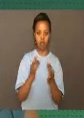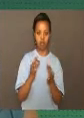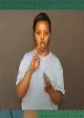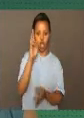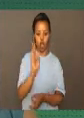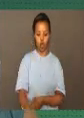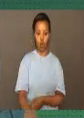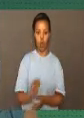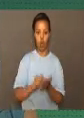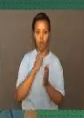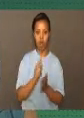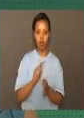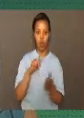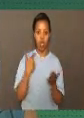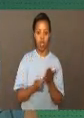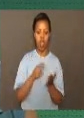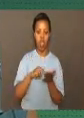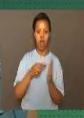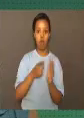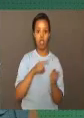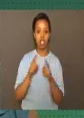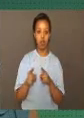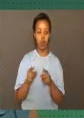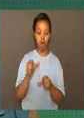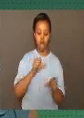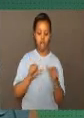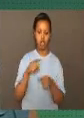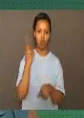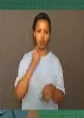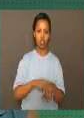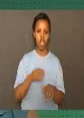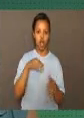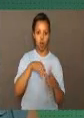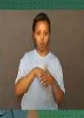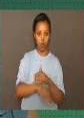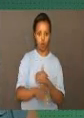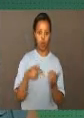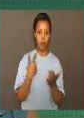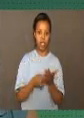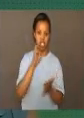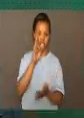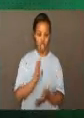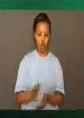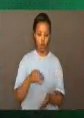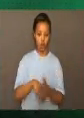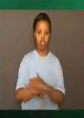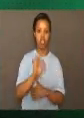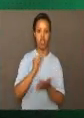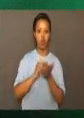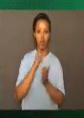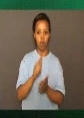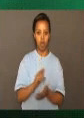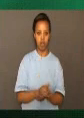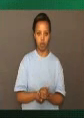means that the atoms are always present in these ratios.